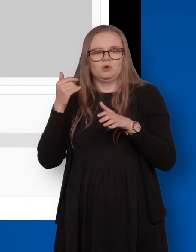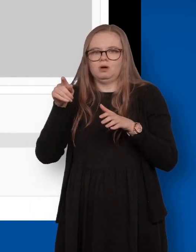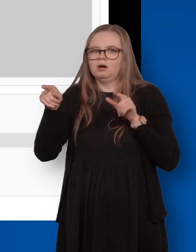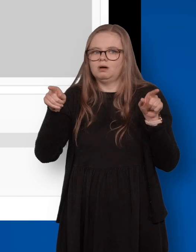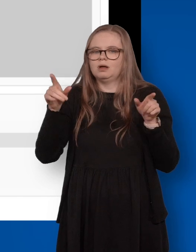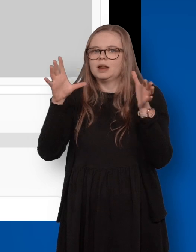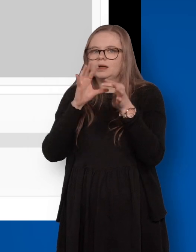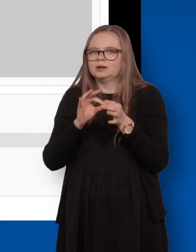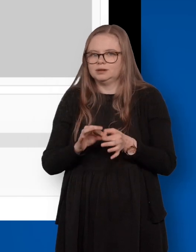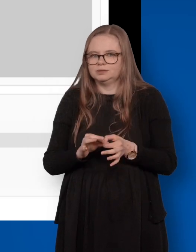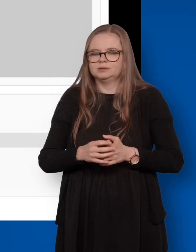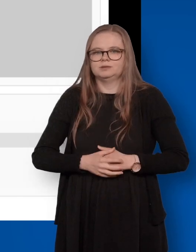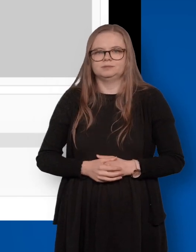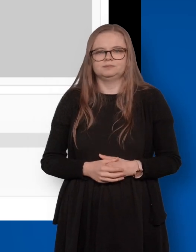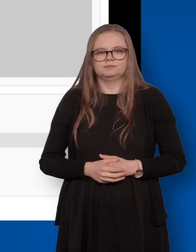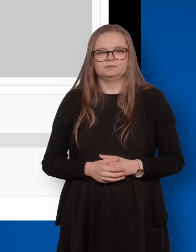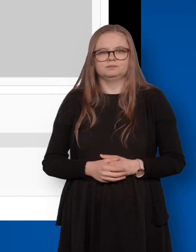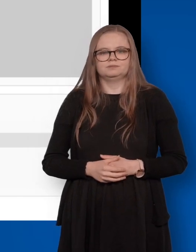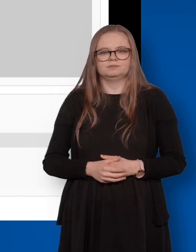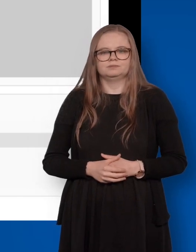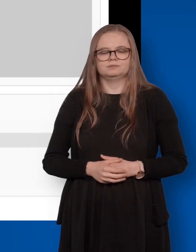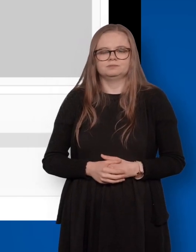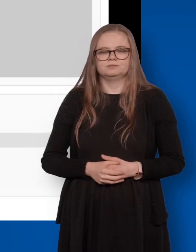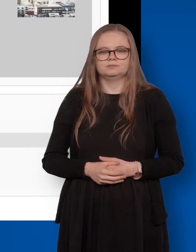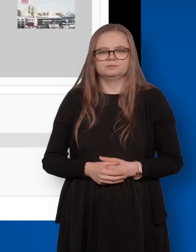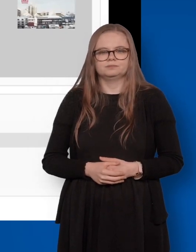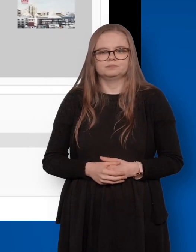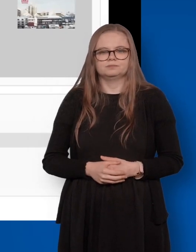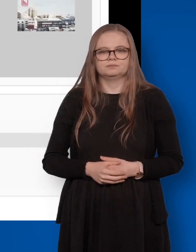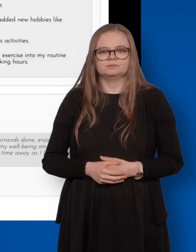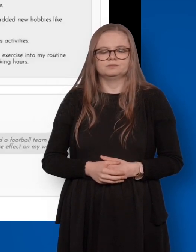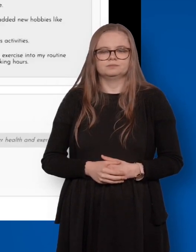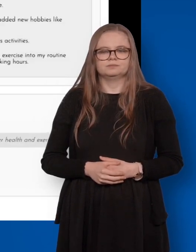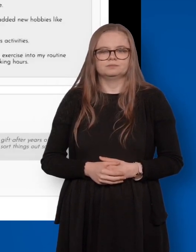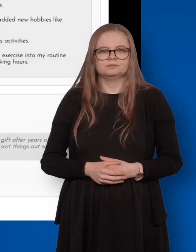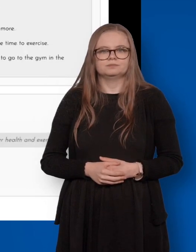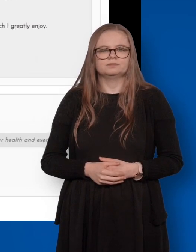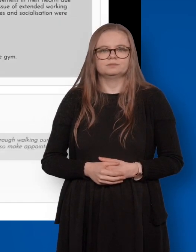that is relevant or agrees with that finding.